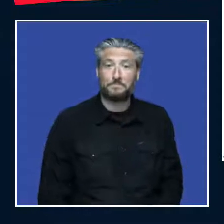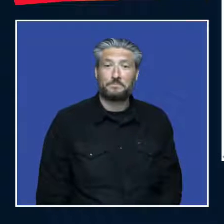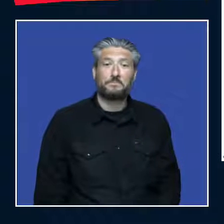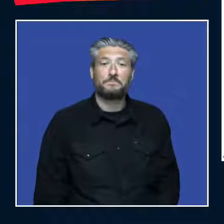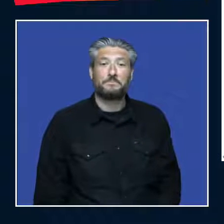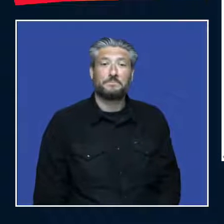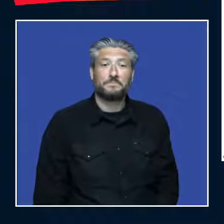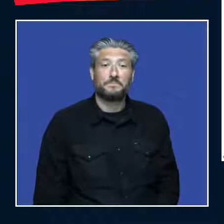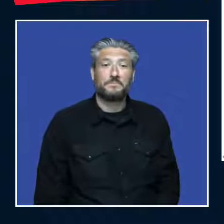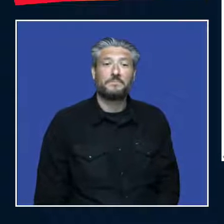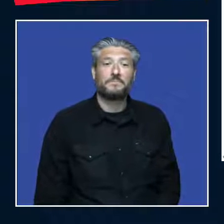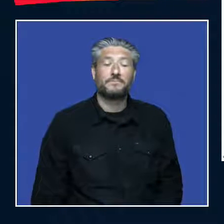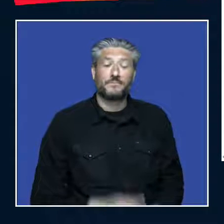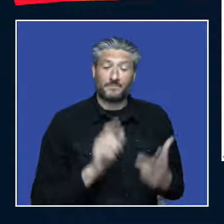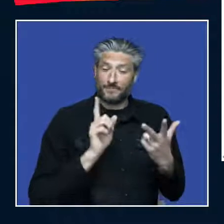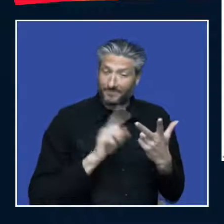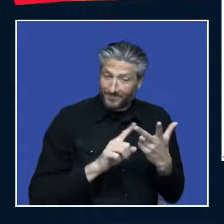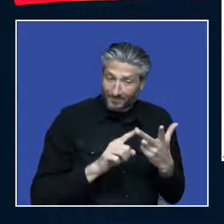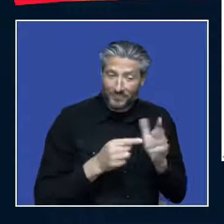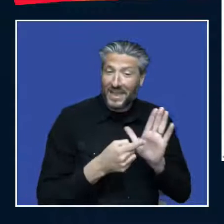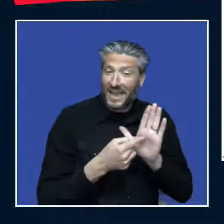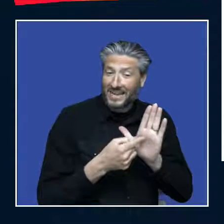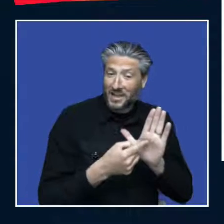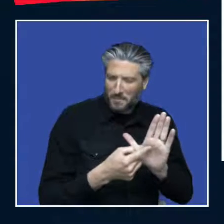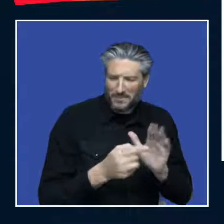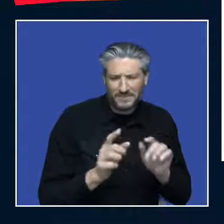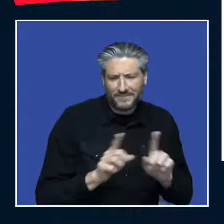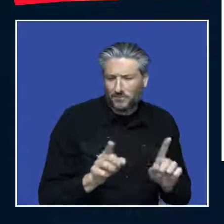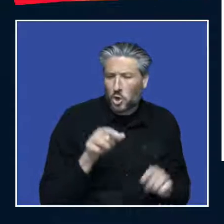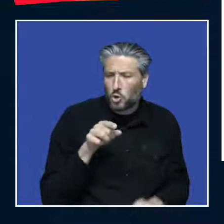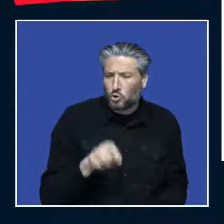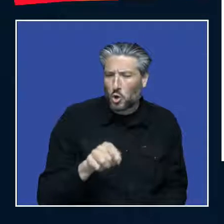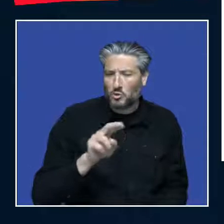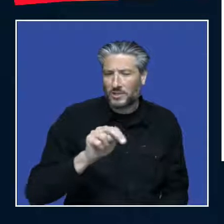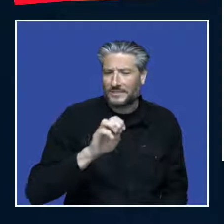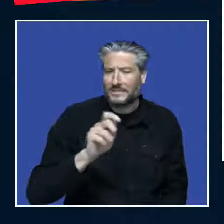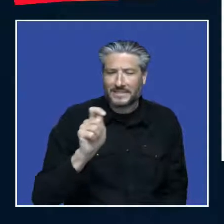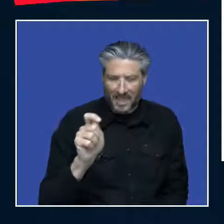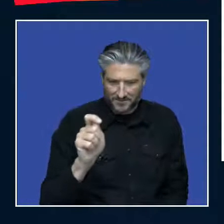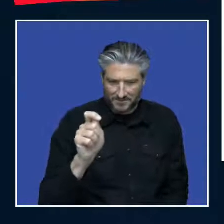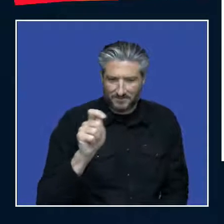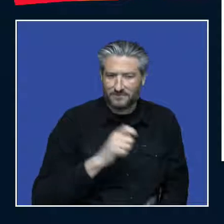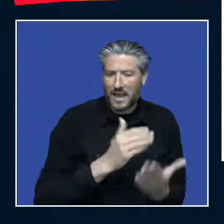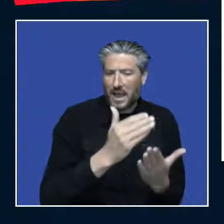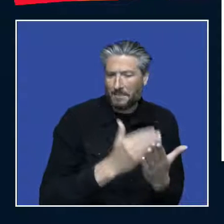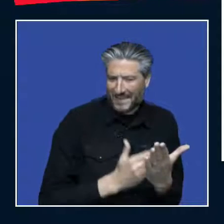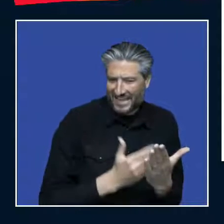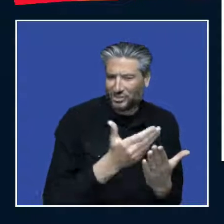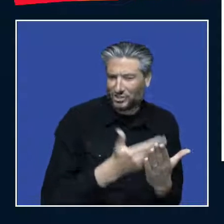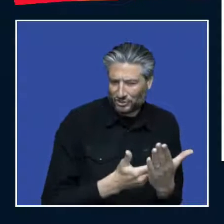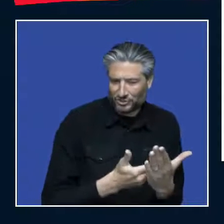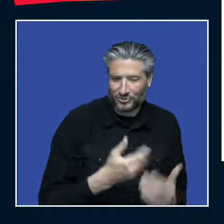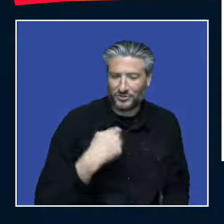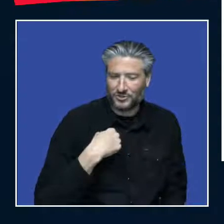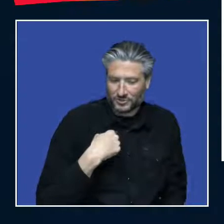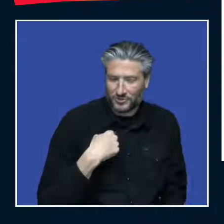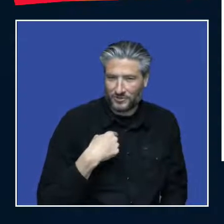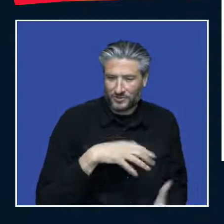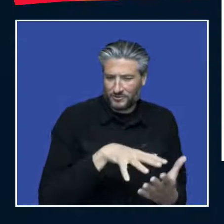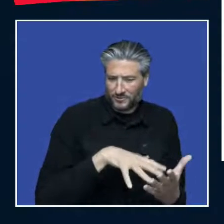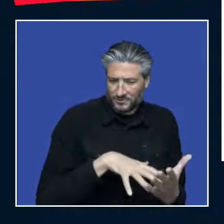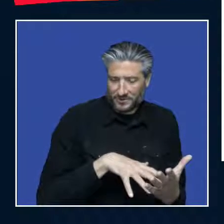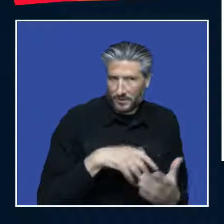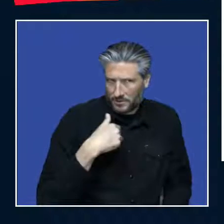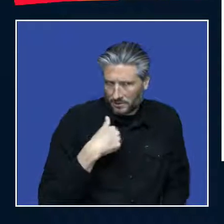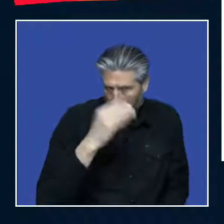Another example for a very, very simple .NET application. As I already told you, I'm not the .NET expert here, so I'm very fine